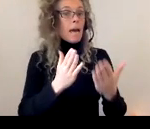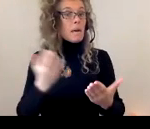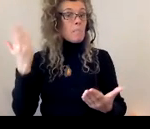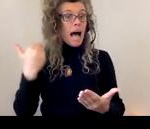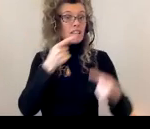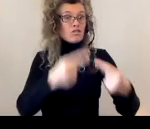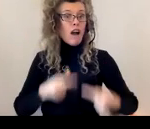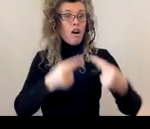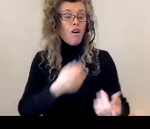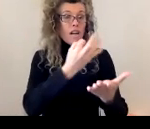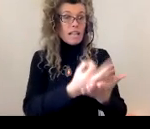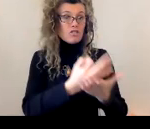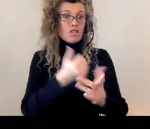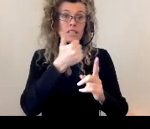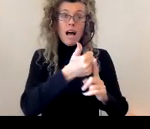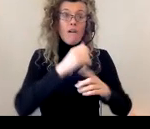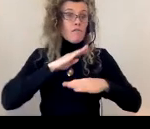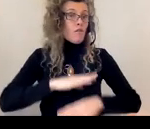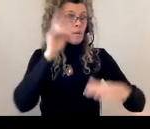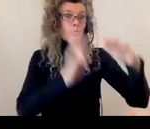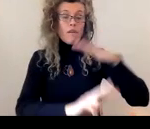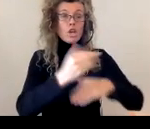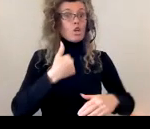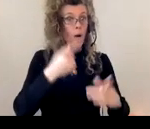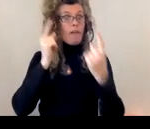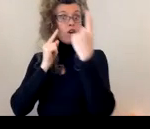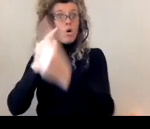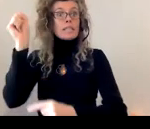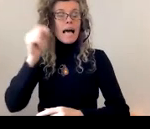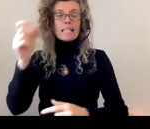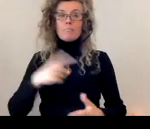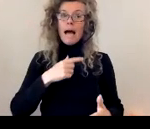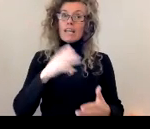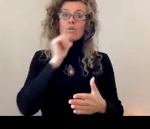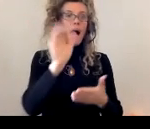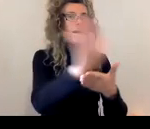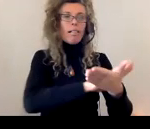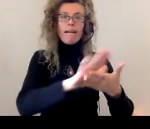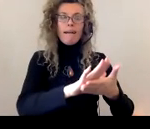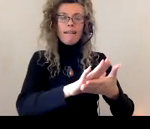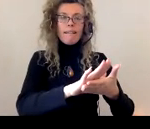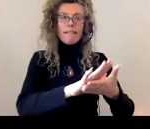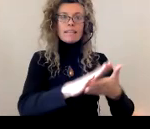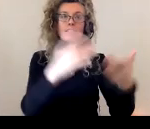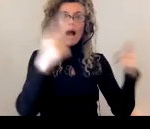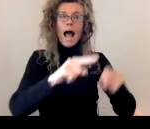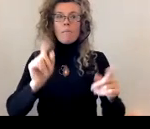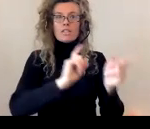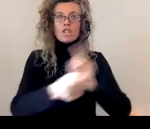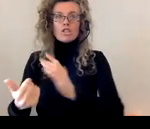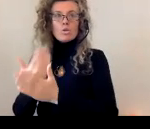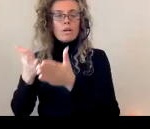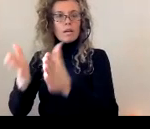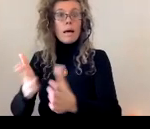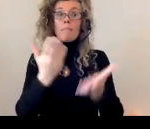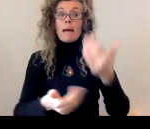that's your self-fulfilling prophecy. You have goals to break out, but you haven't wiped your slate clean so that can happen. Maybe you got challenges